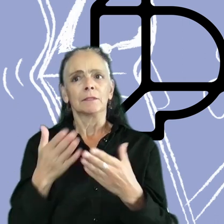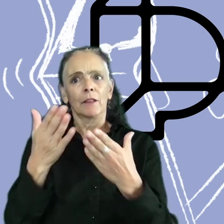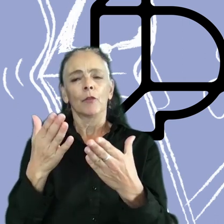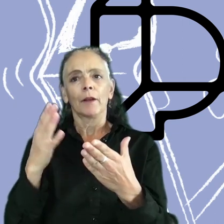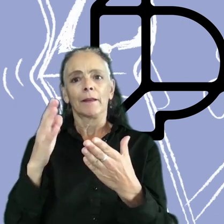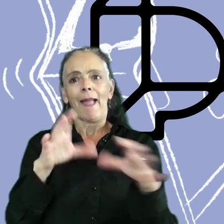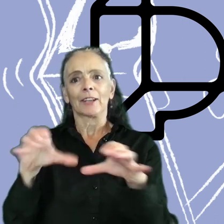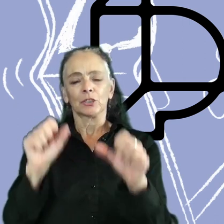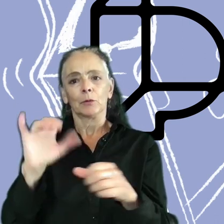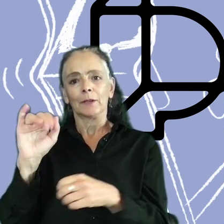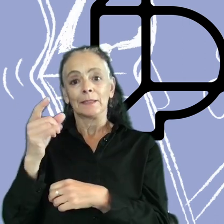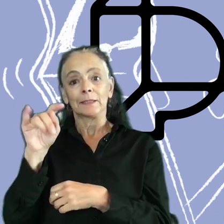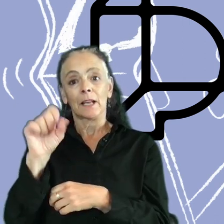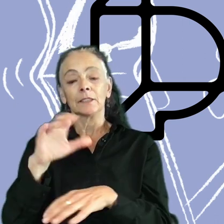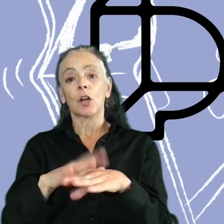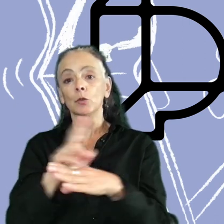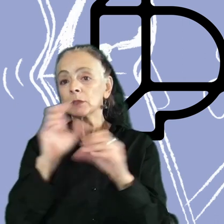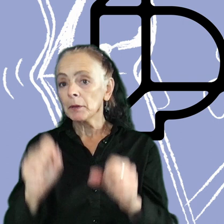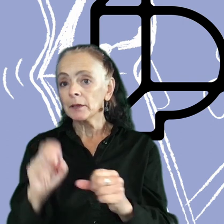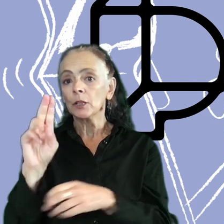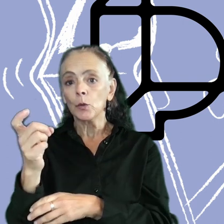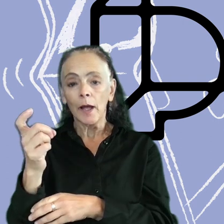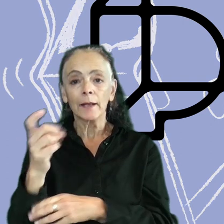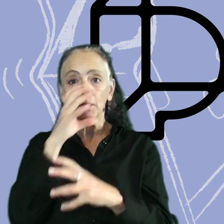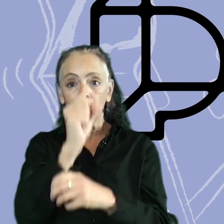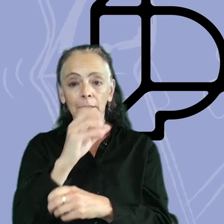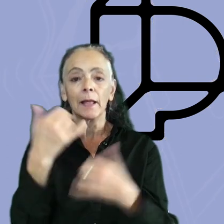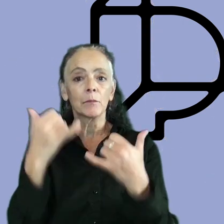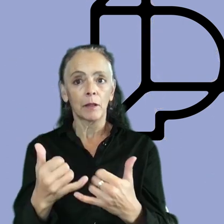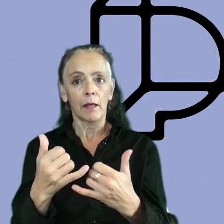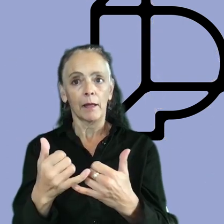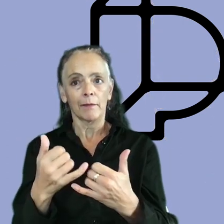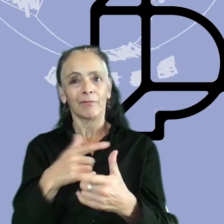appeal and play so that you can focus on the game